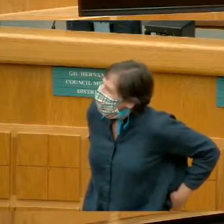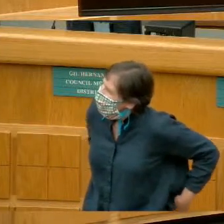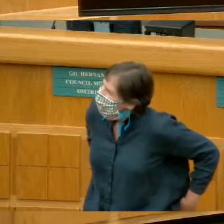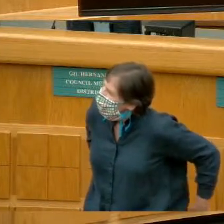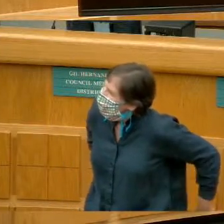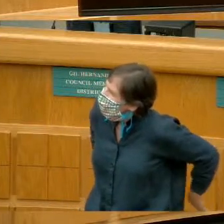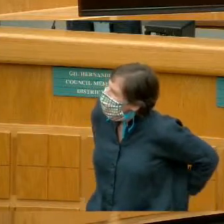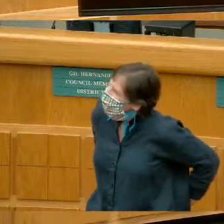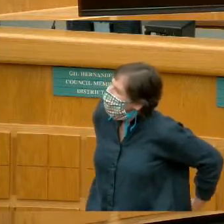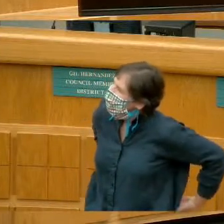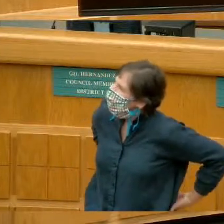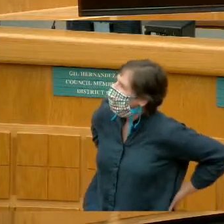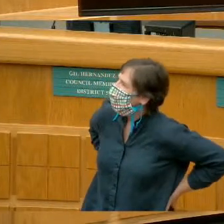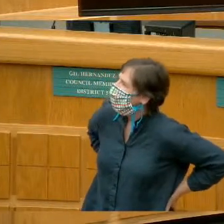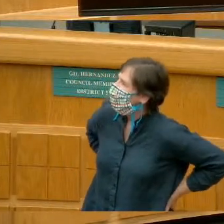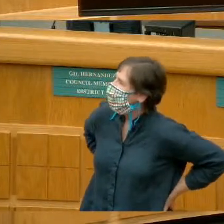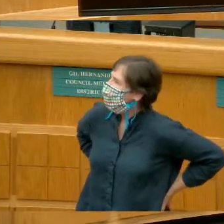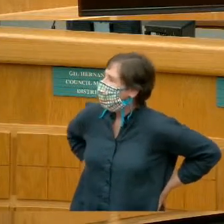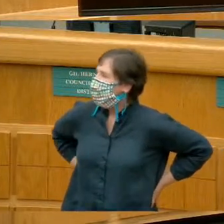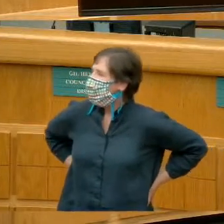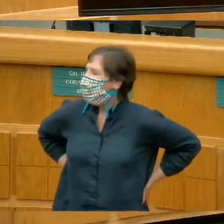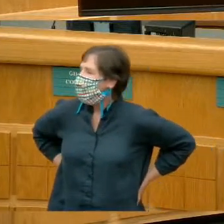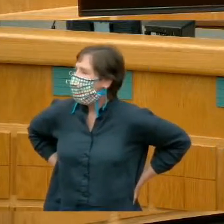356-9572, la farmacia CVS al